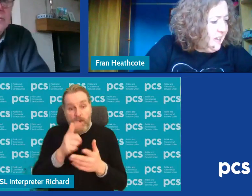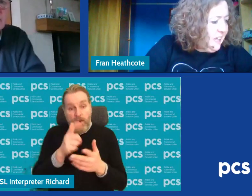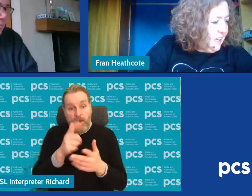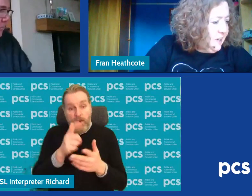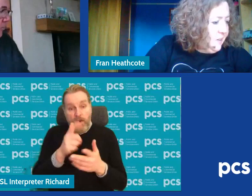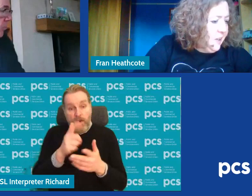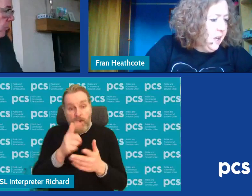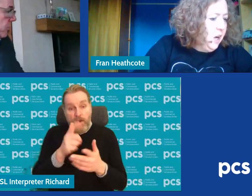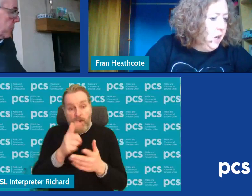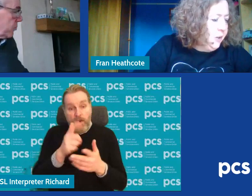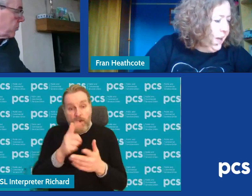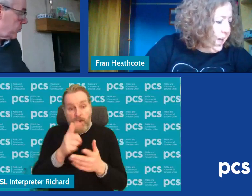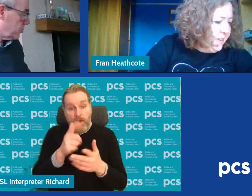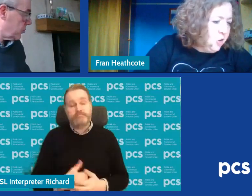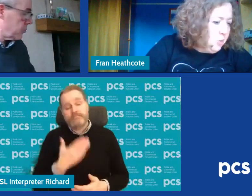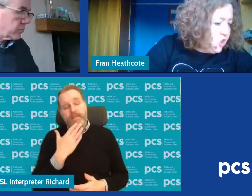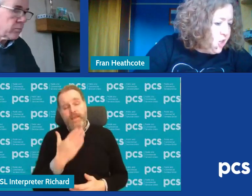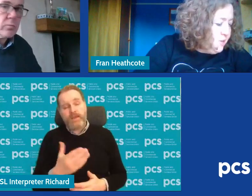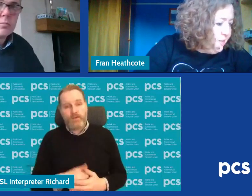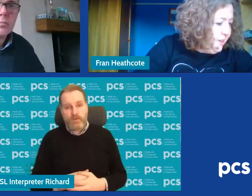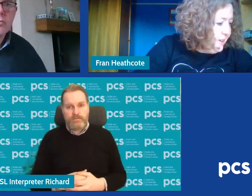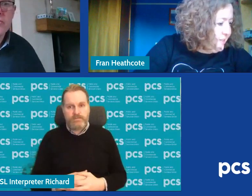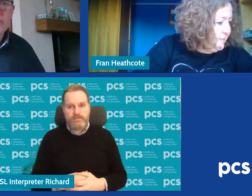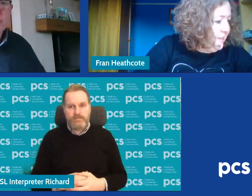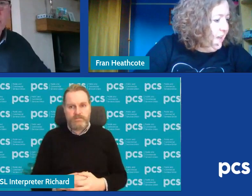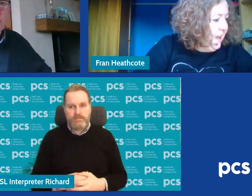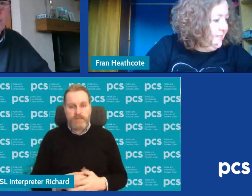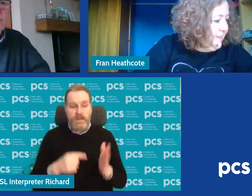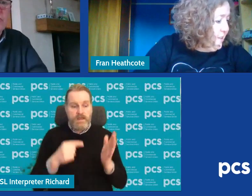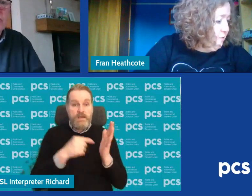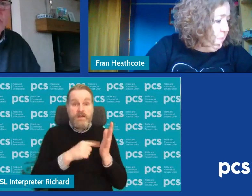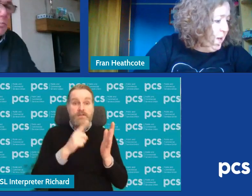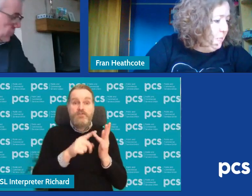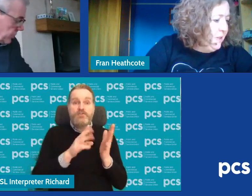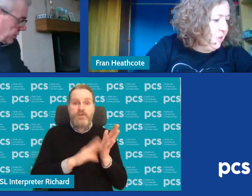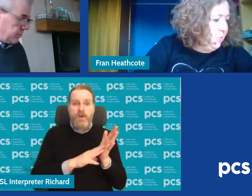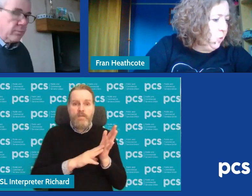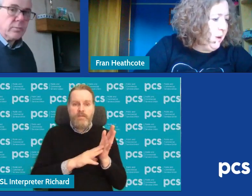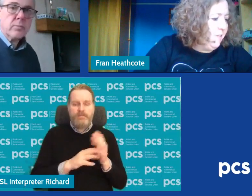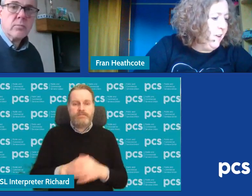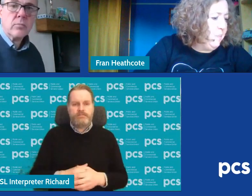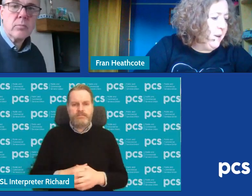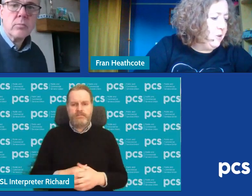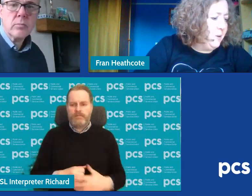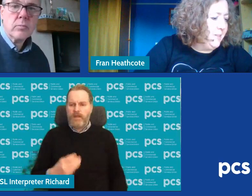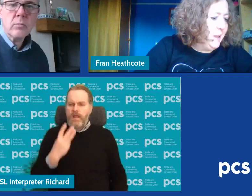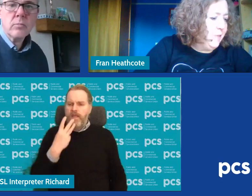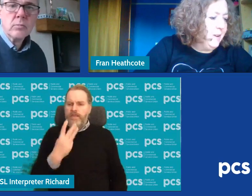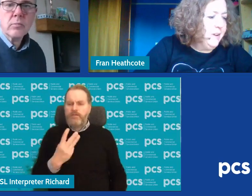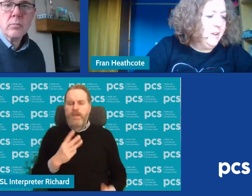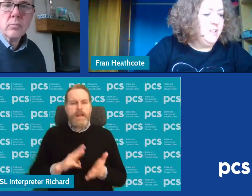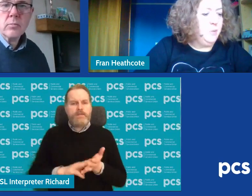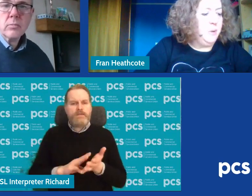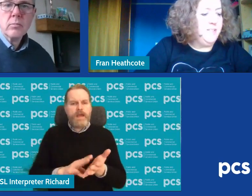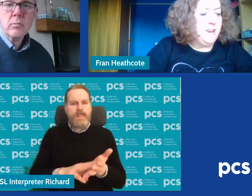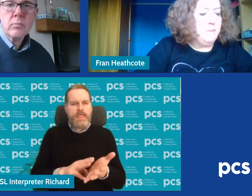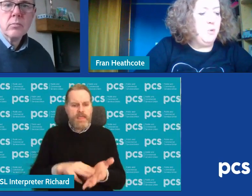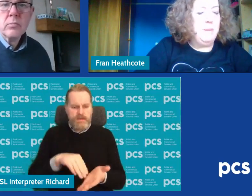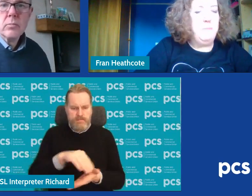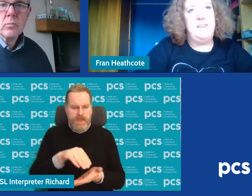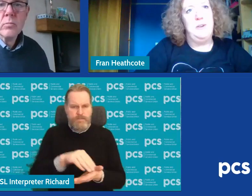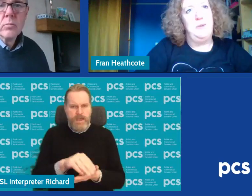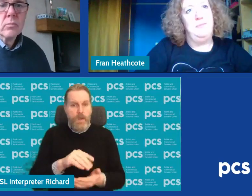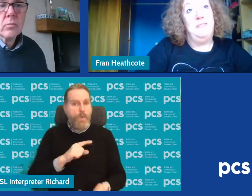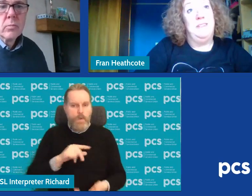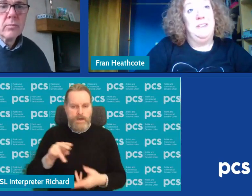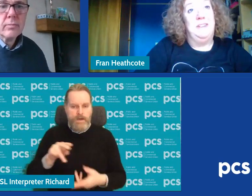so thank you. Okay, Thomas Joseph asks, instead of £3 a month, what about £5 a month levy so we can take more